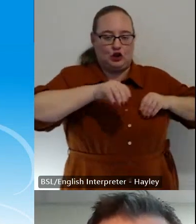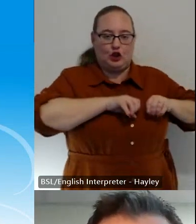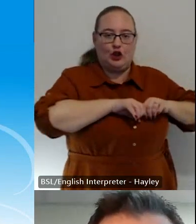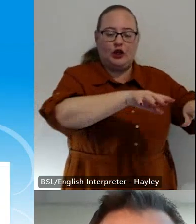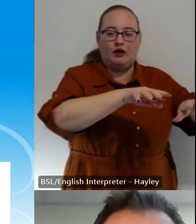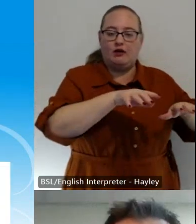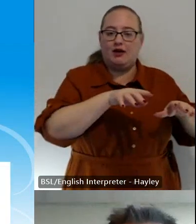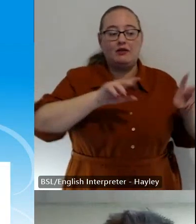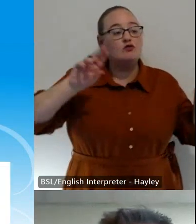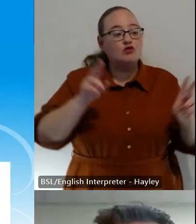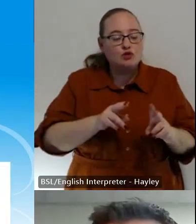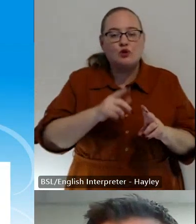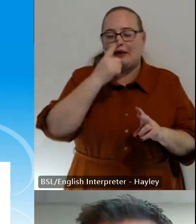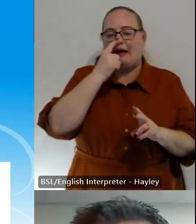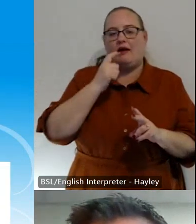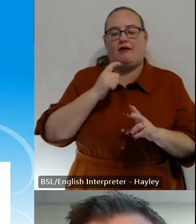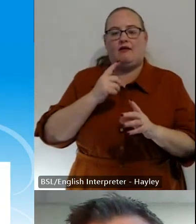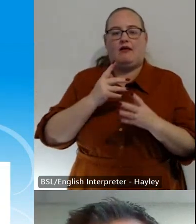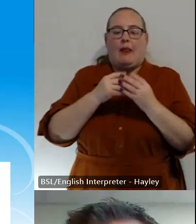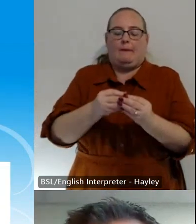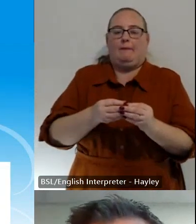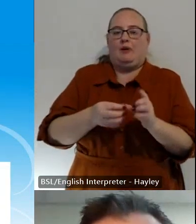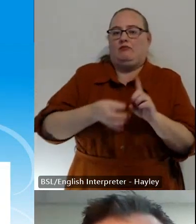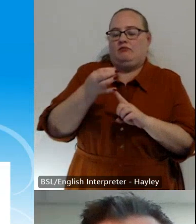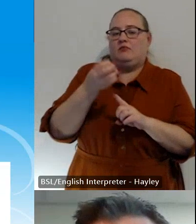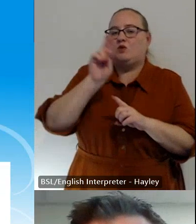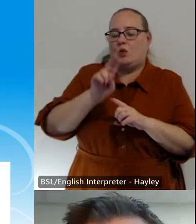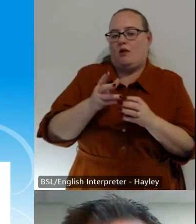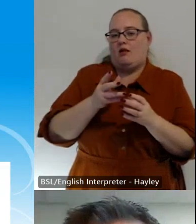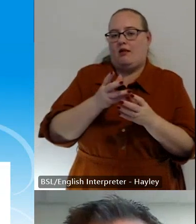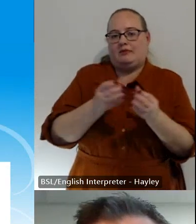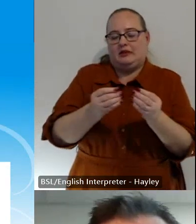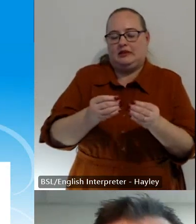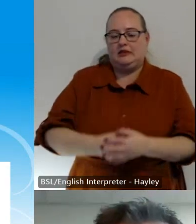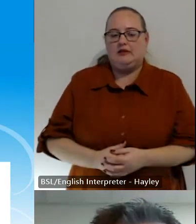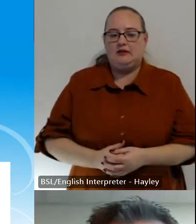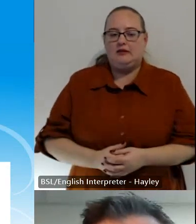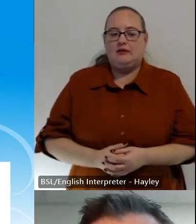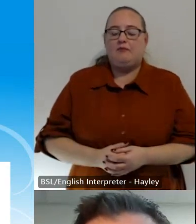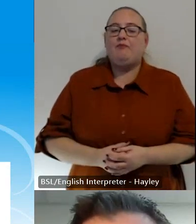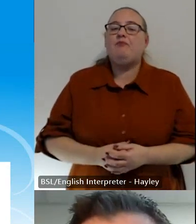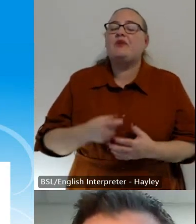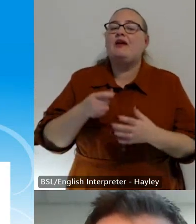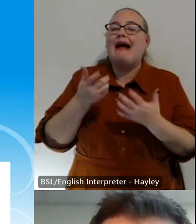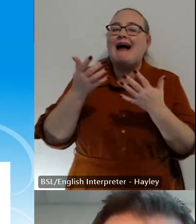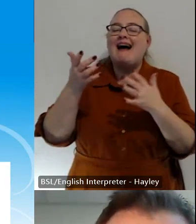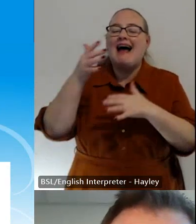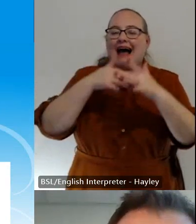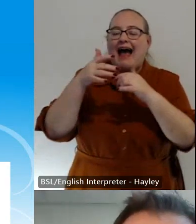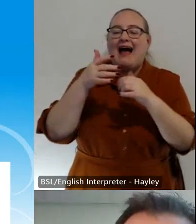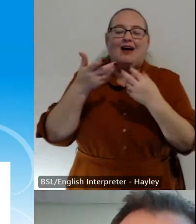reduce. The filtration idea is something that really does work, and I'm not going to dwell on this, but this is an example at